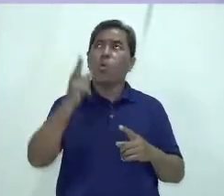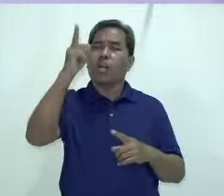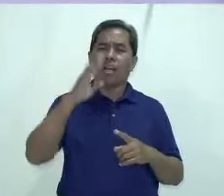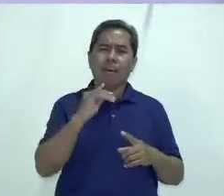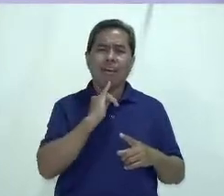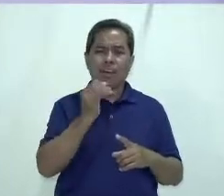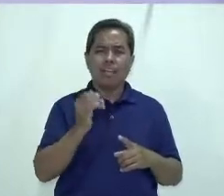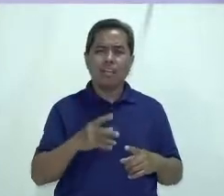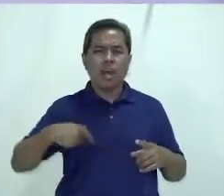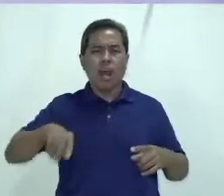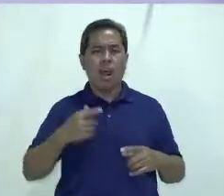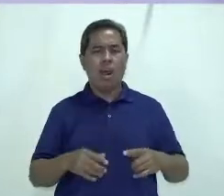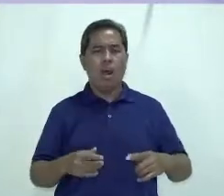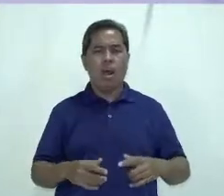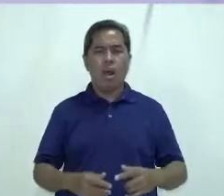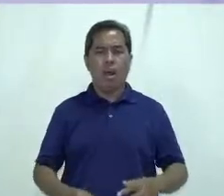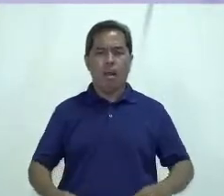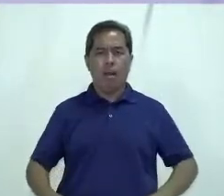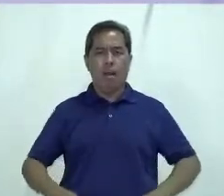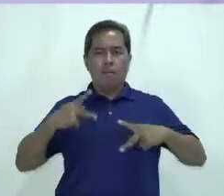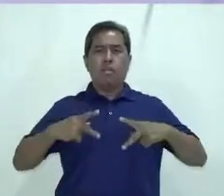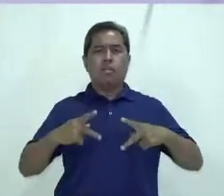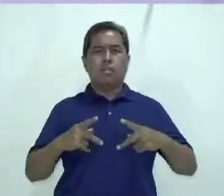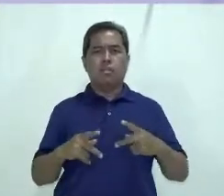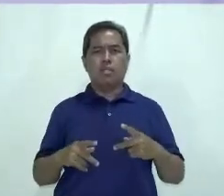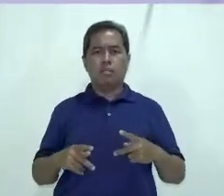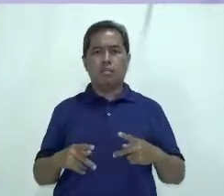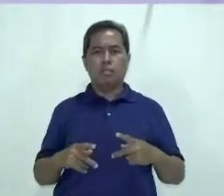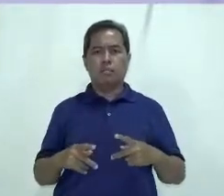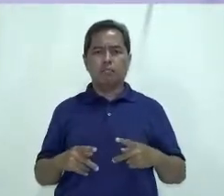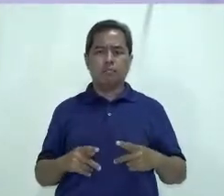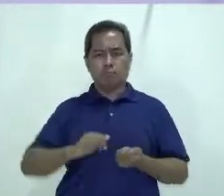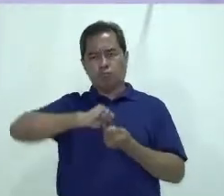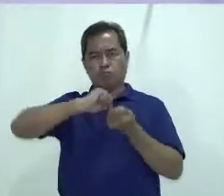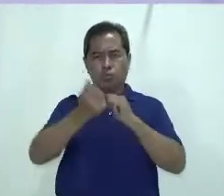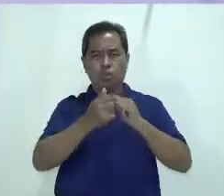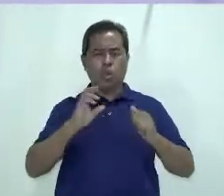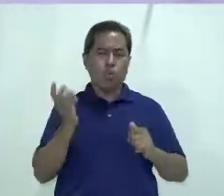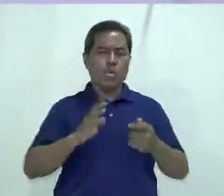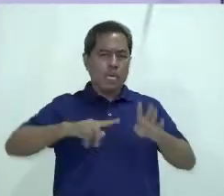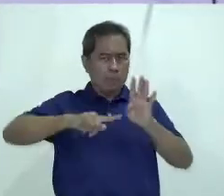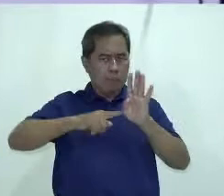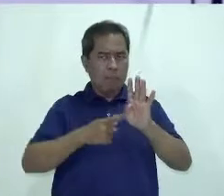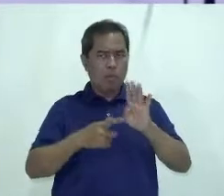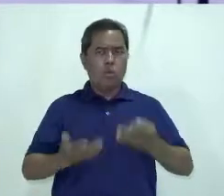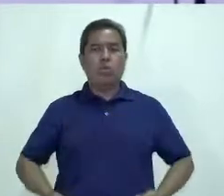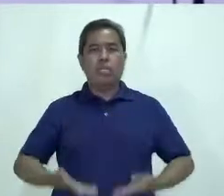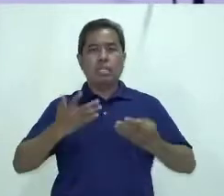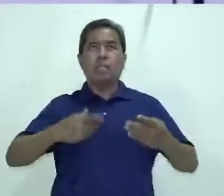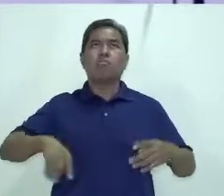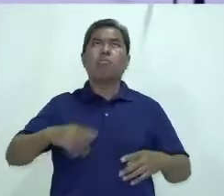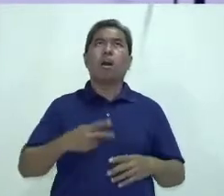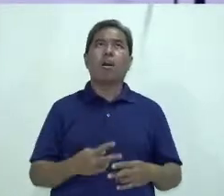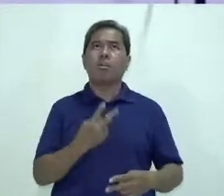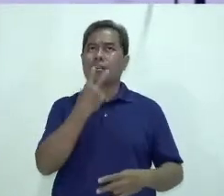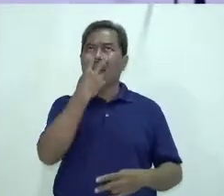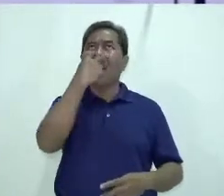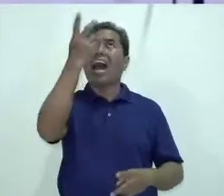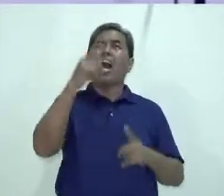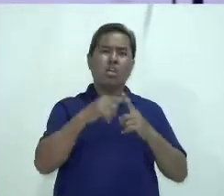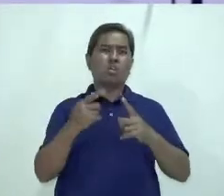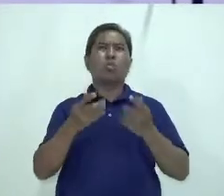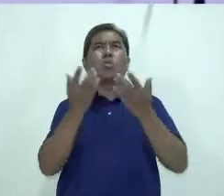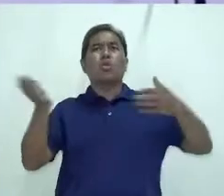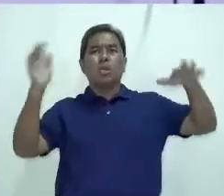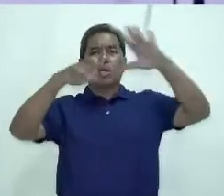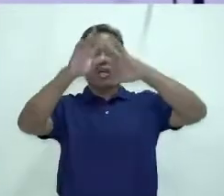circumstances. Our physical posture shifts. We begin to lift up our eyes to the heavens. Why? Because